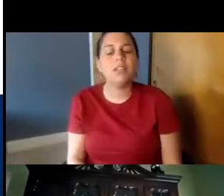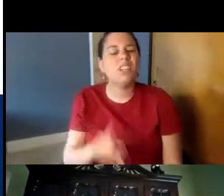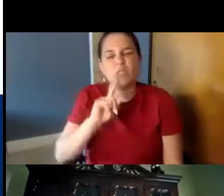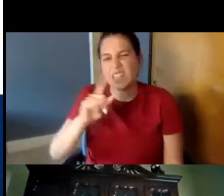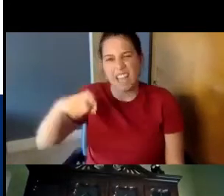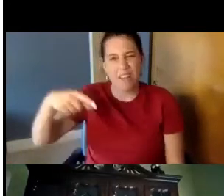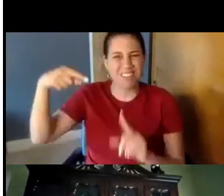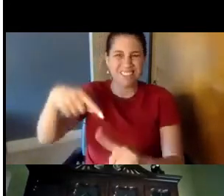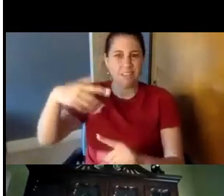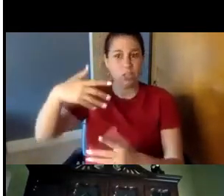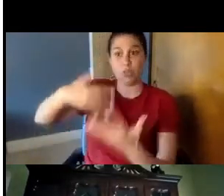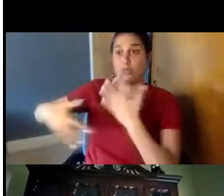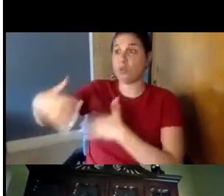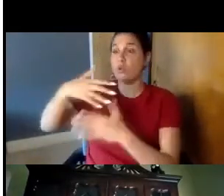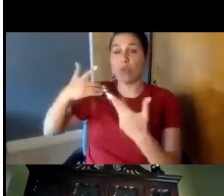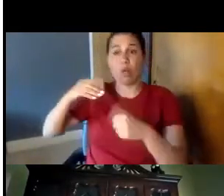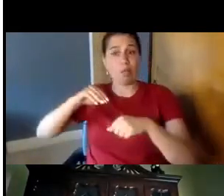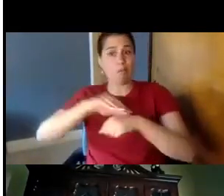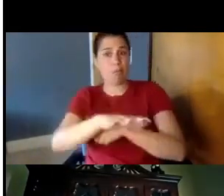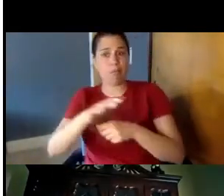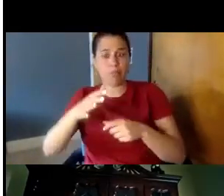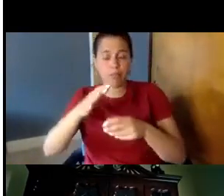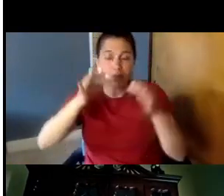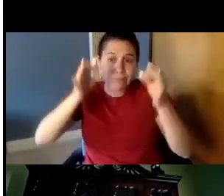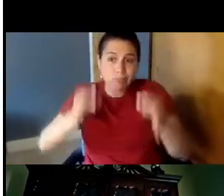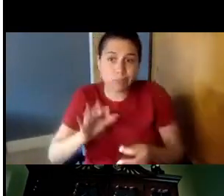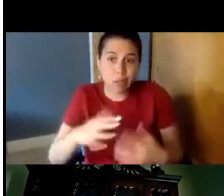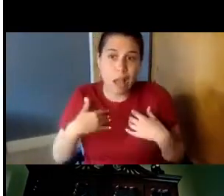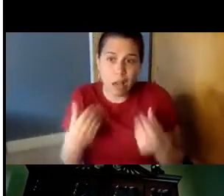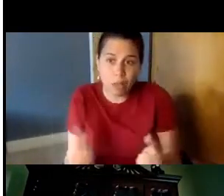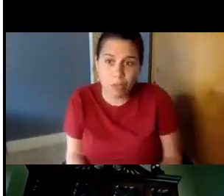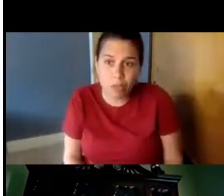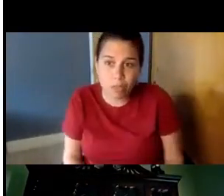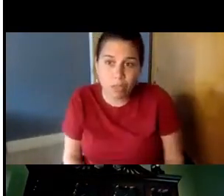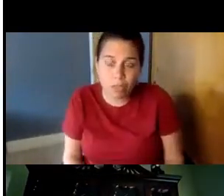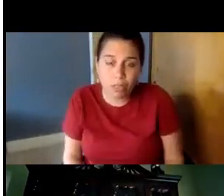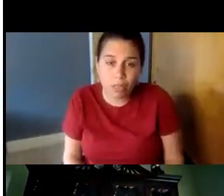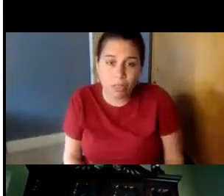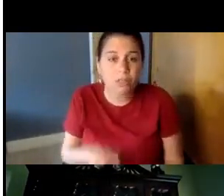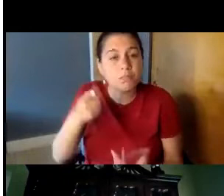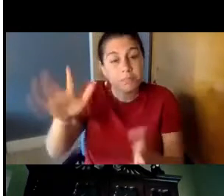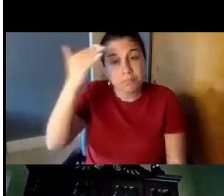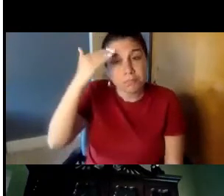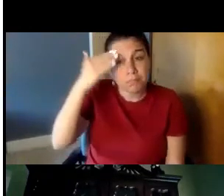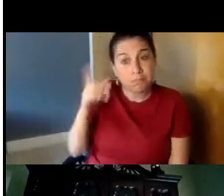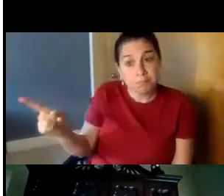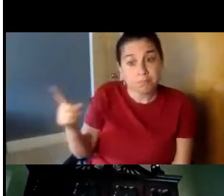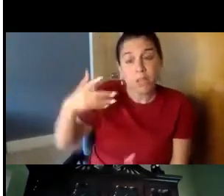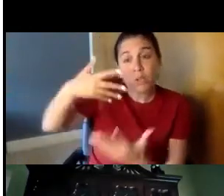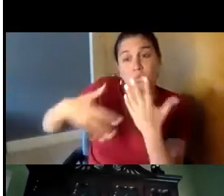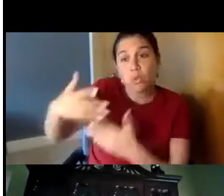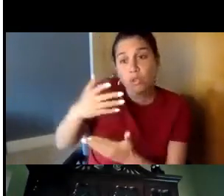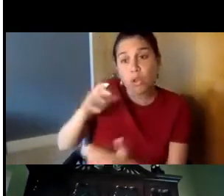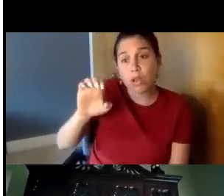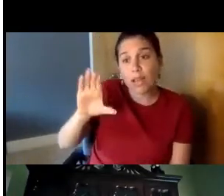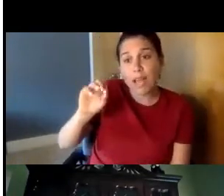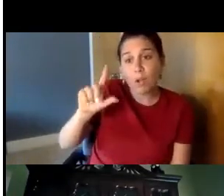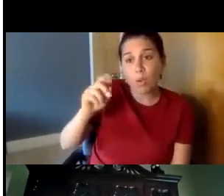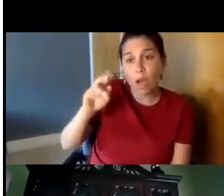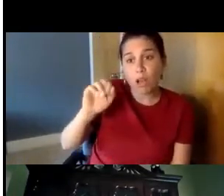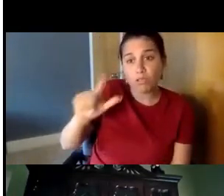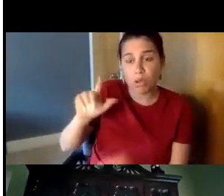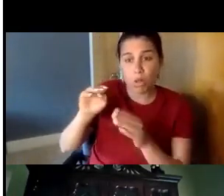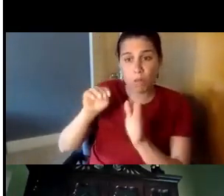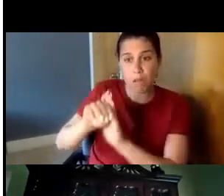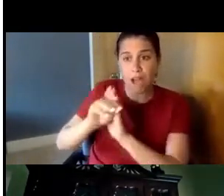health. You've probably all, maybe you've heard of the socioecological model, which I think is useful for us in thinking